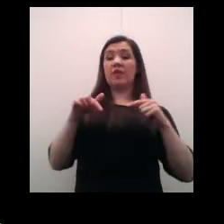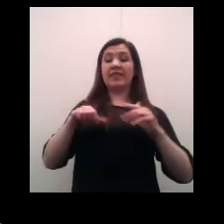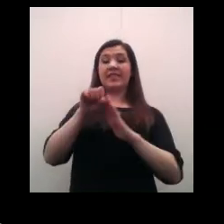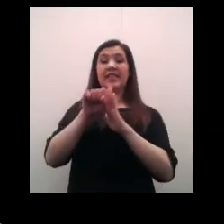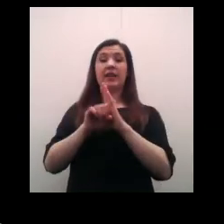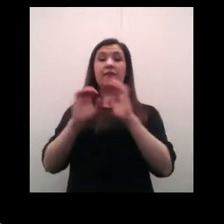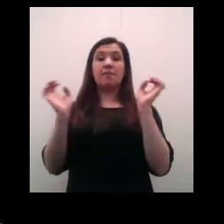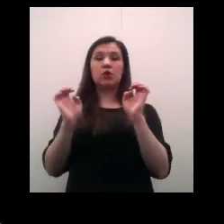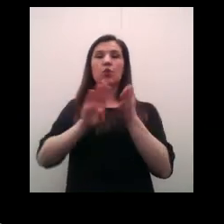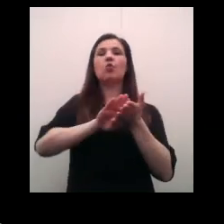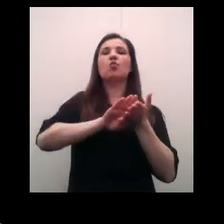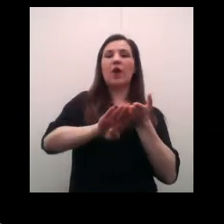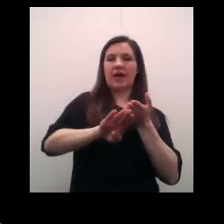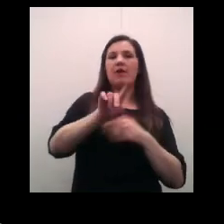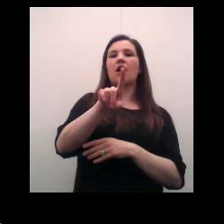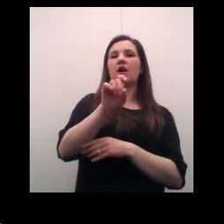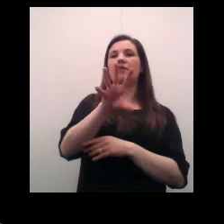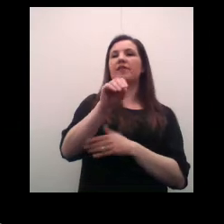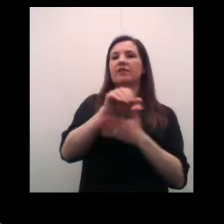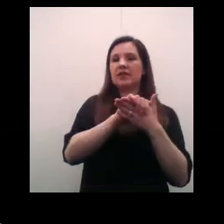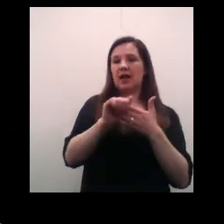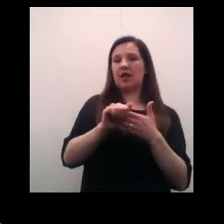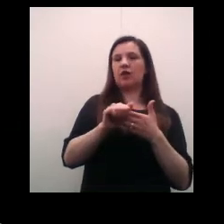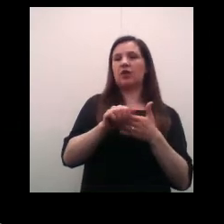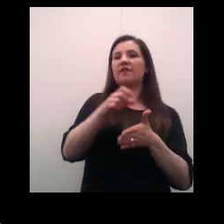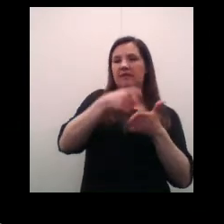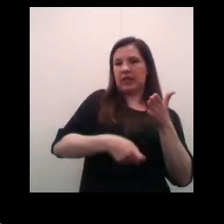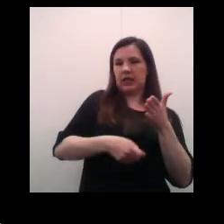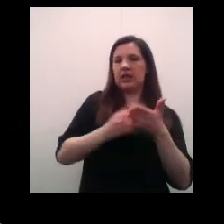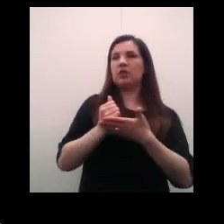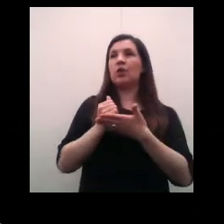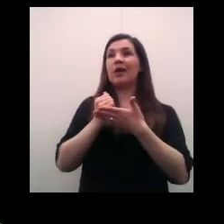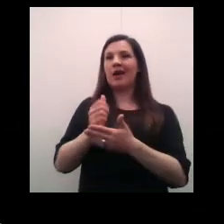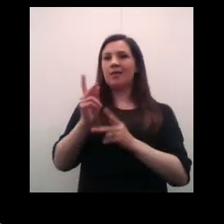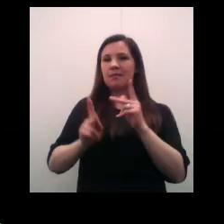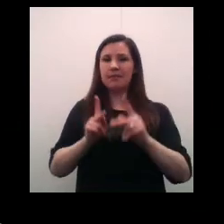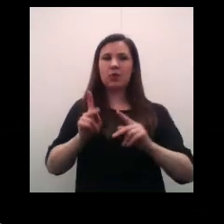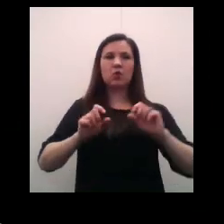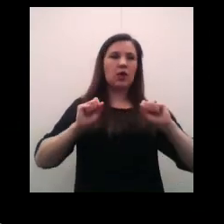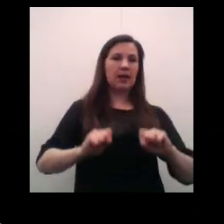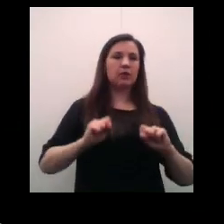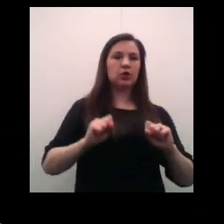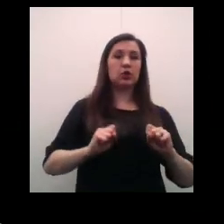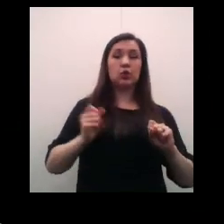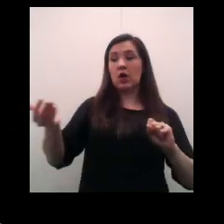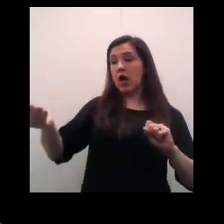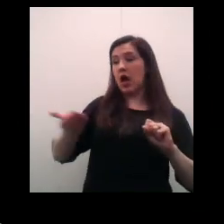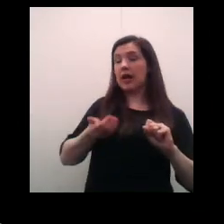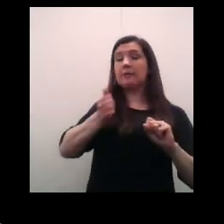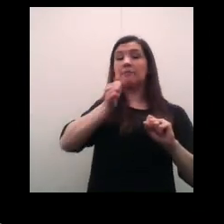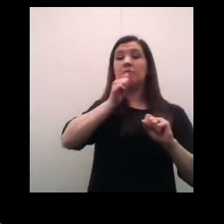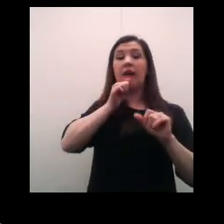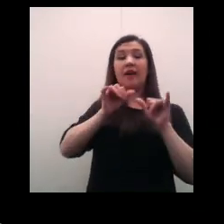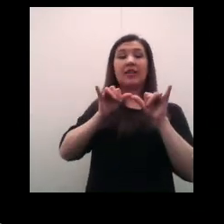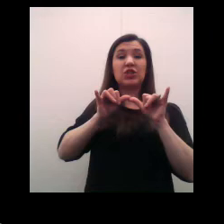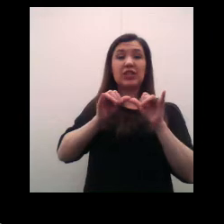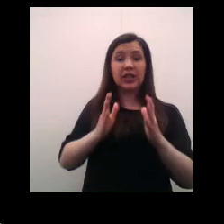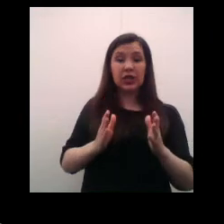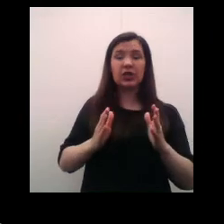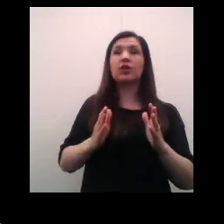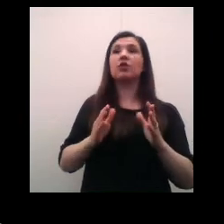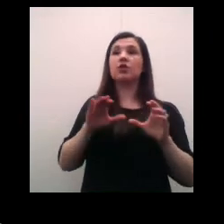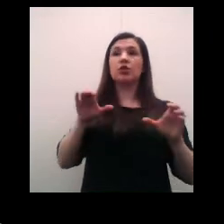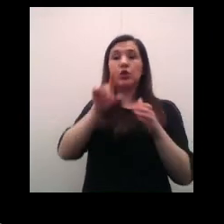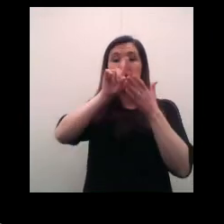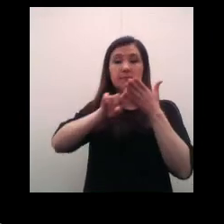emergency, we are waiving that $150 fee, so to help people who are able to hire a private engineer to do